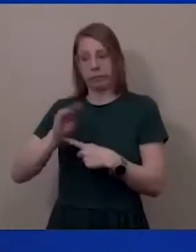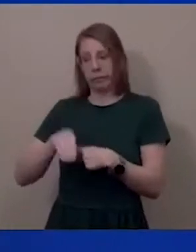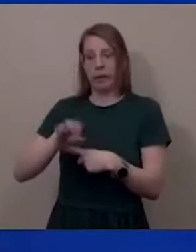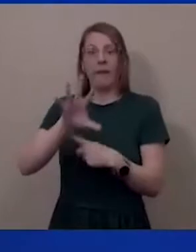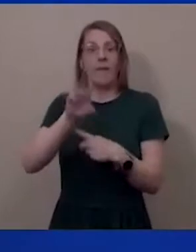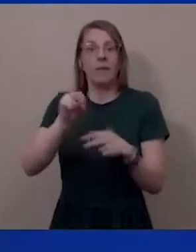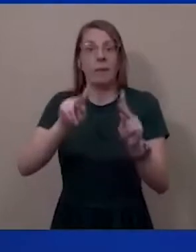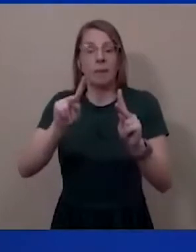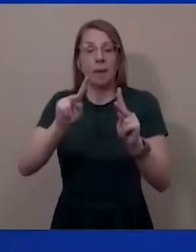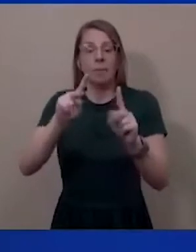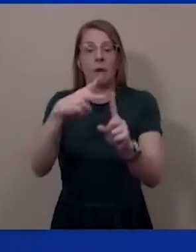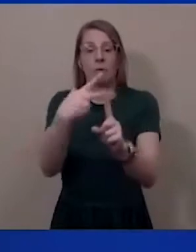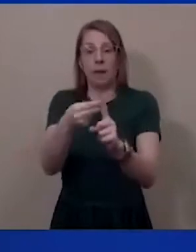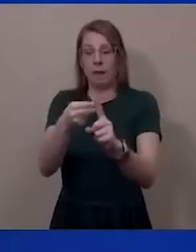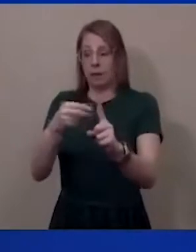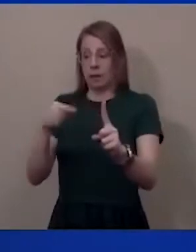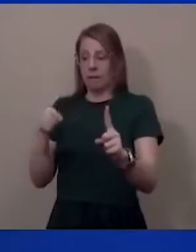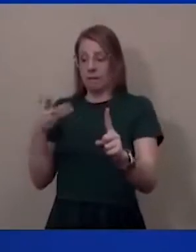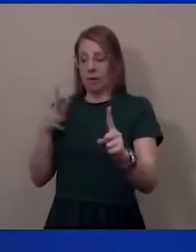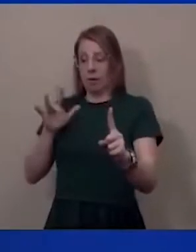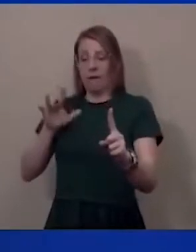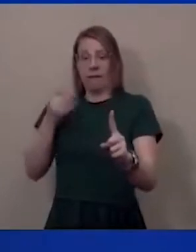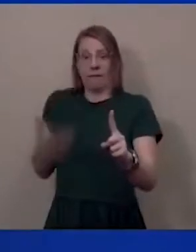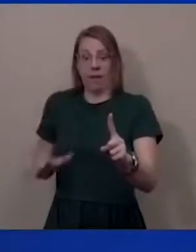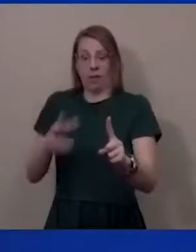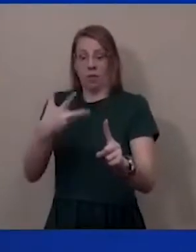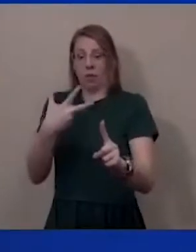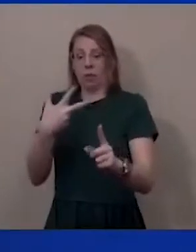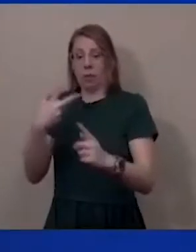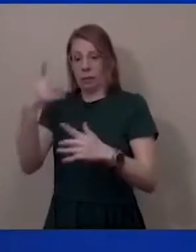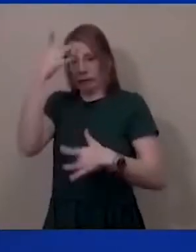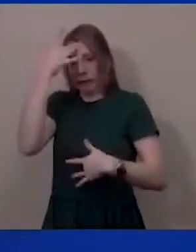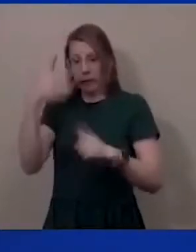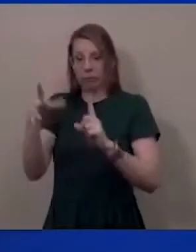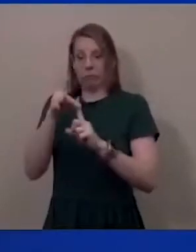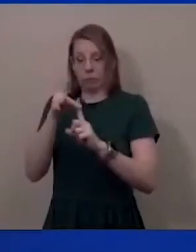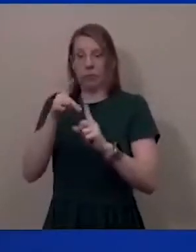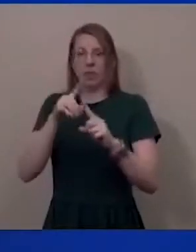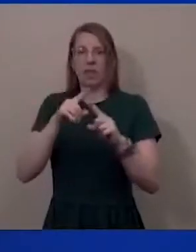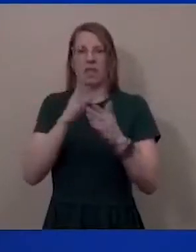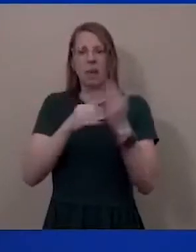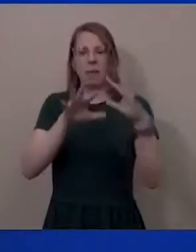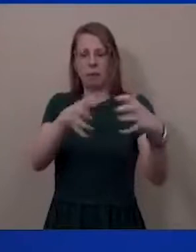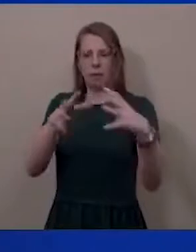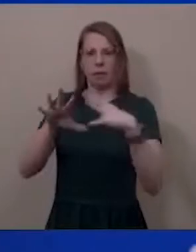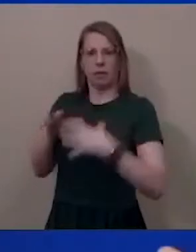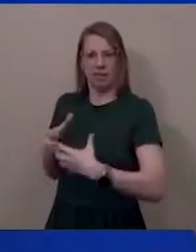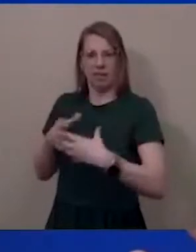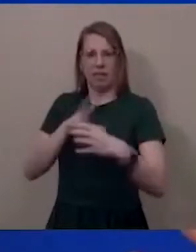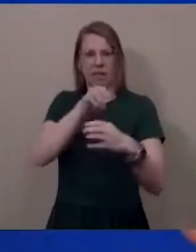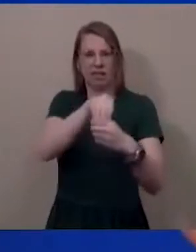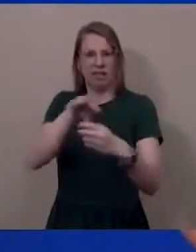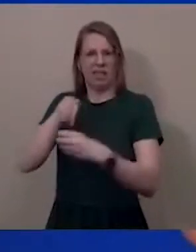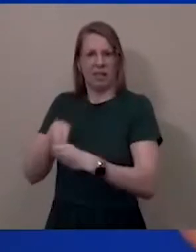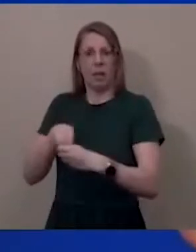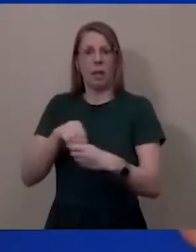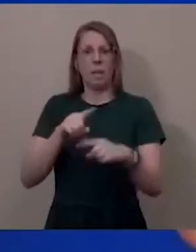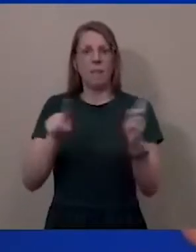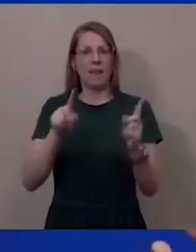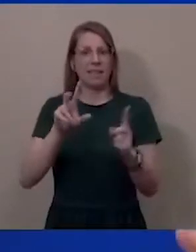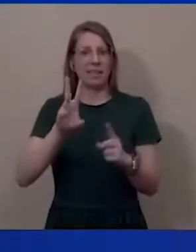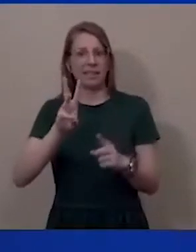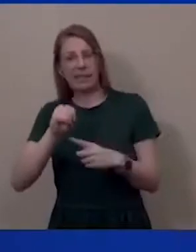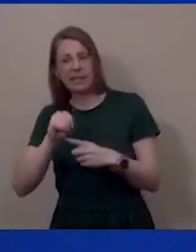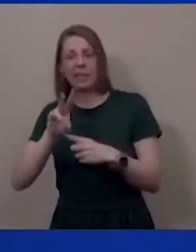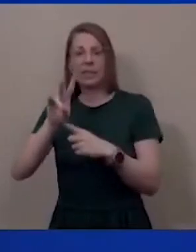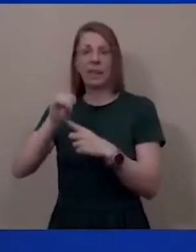folks have been vaccinated, now some of those people are going to be in both categories, but that just means, like I said, we've had 60-70% of people that have had